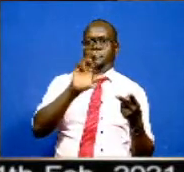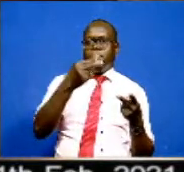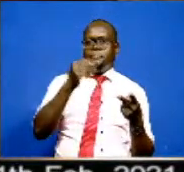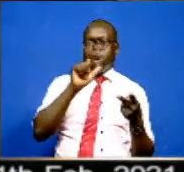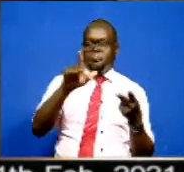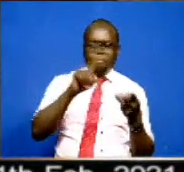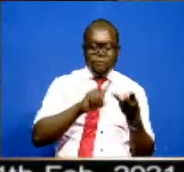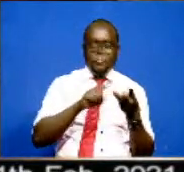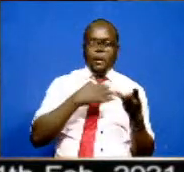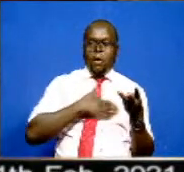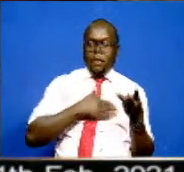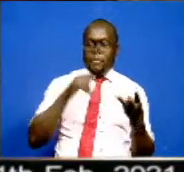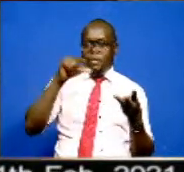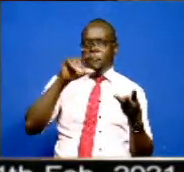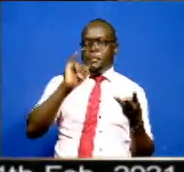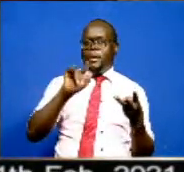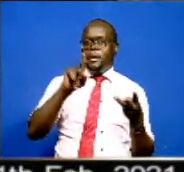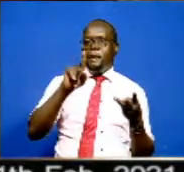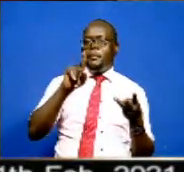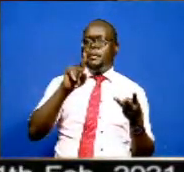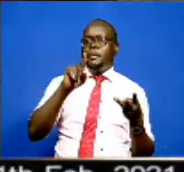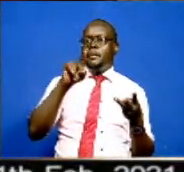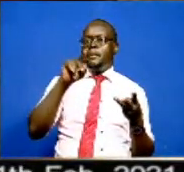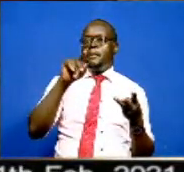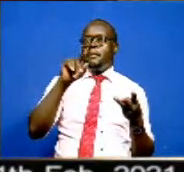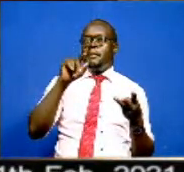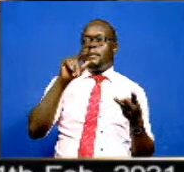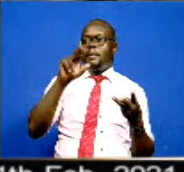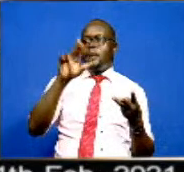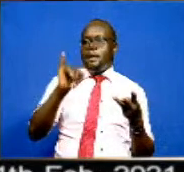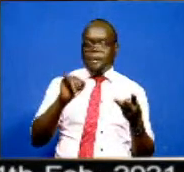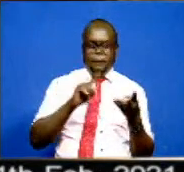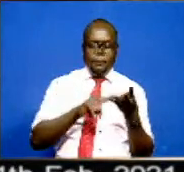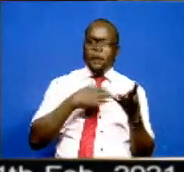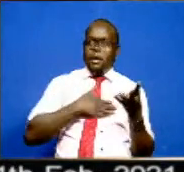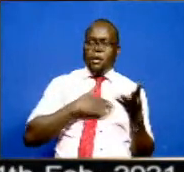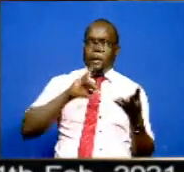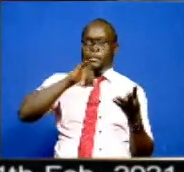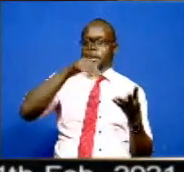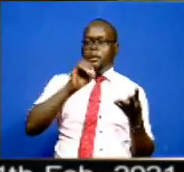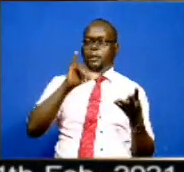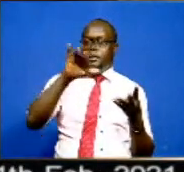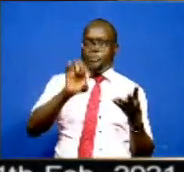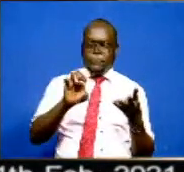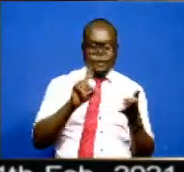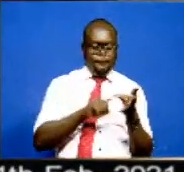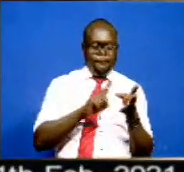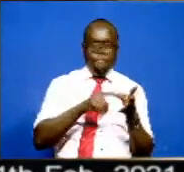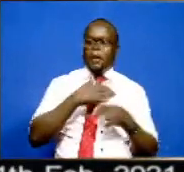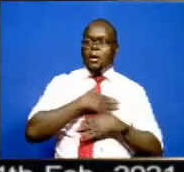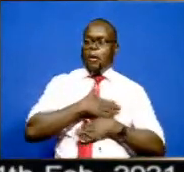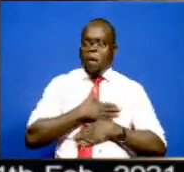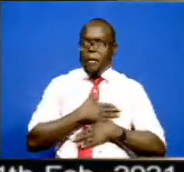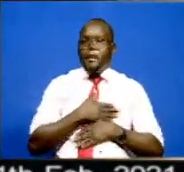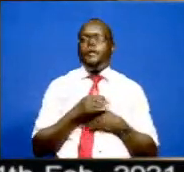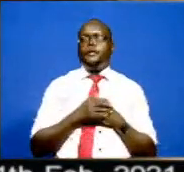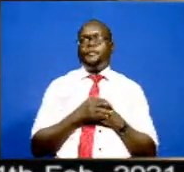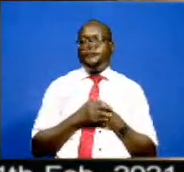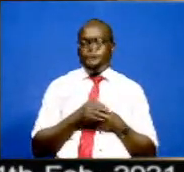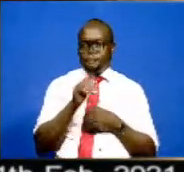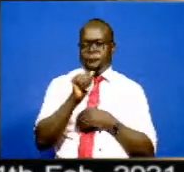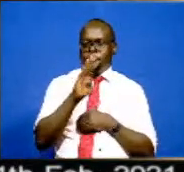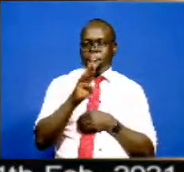David Gikaria, MP. The Honorable Joyce Emanicol, MP. The Honorable Khatib